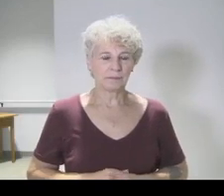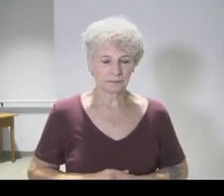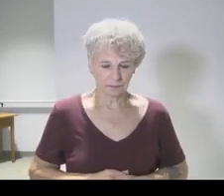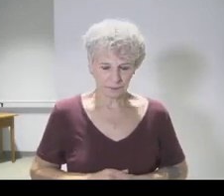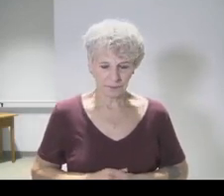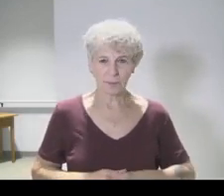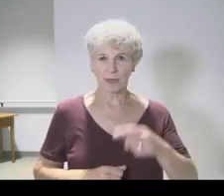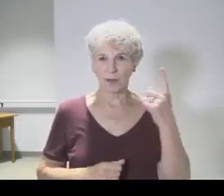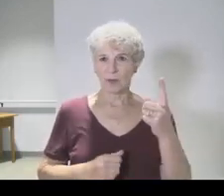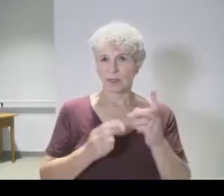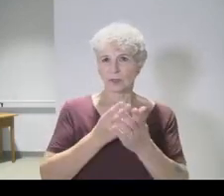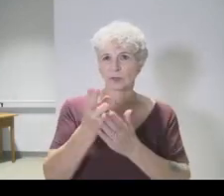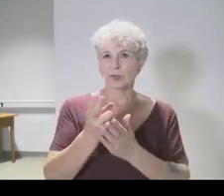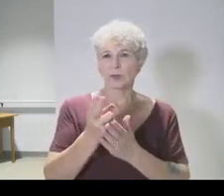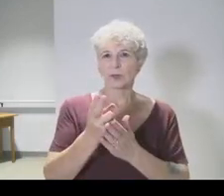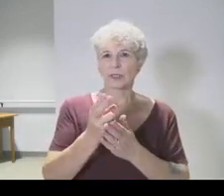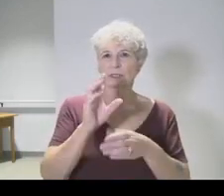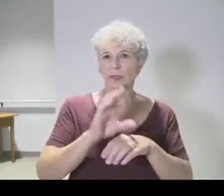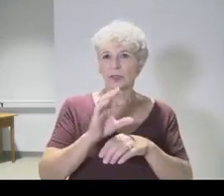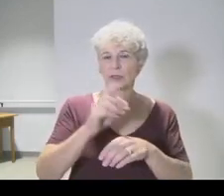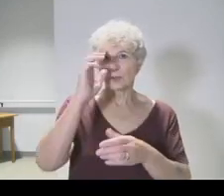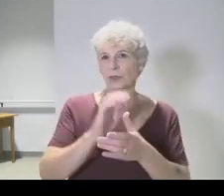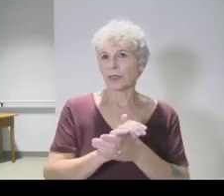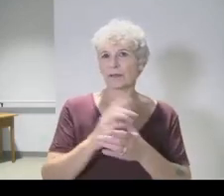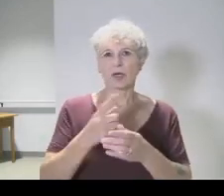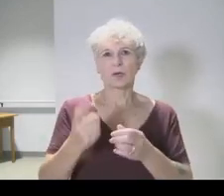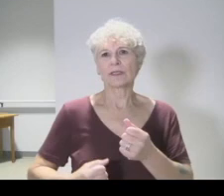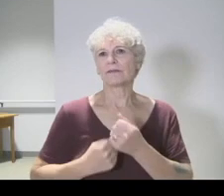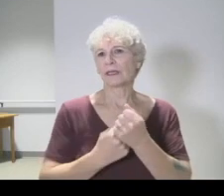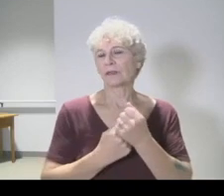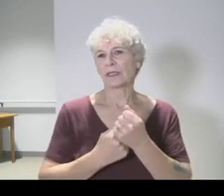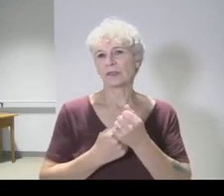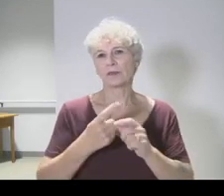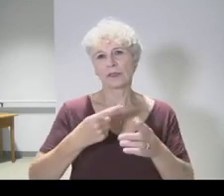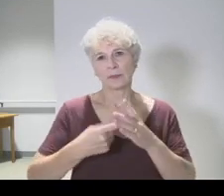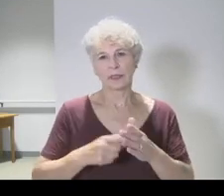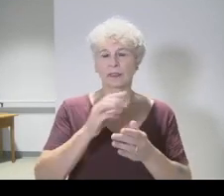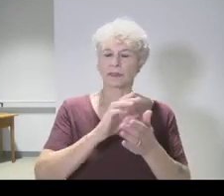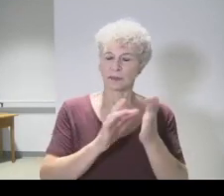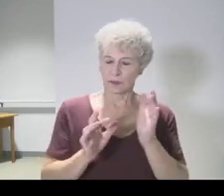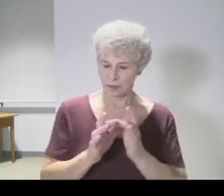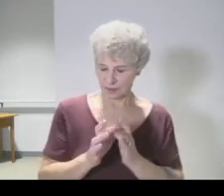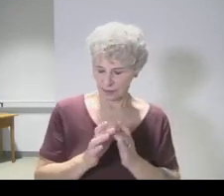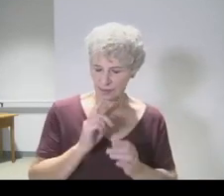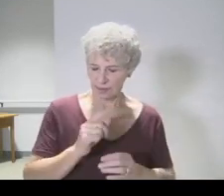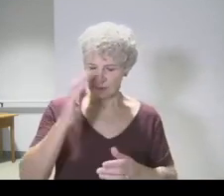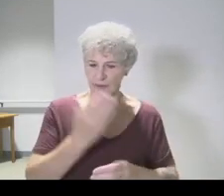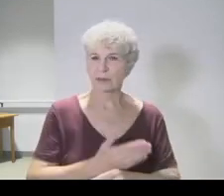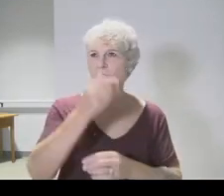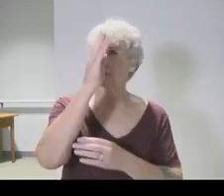One of the truths that the church believes and has been the foundation of the church from the very beginning is that Jesus is the Son of